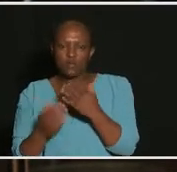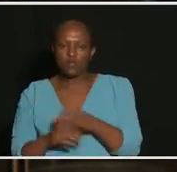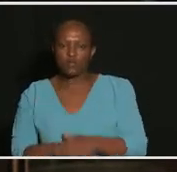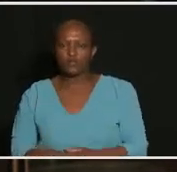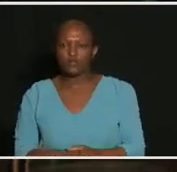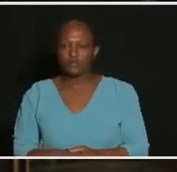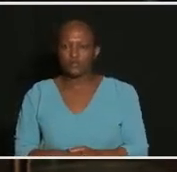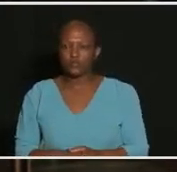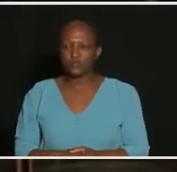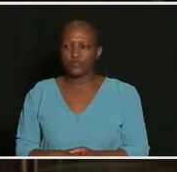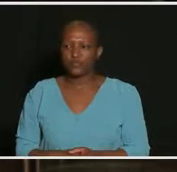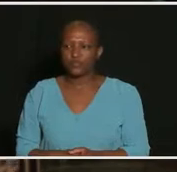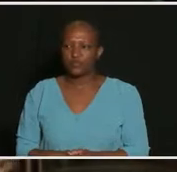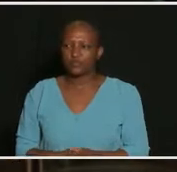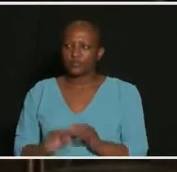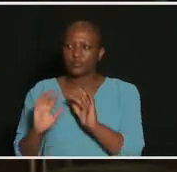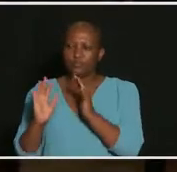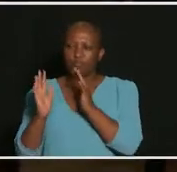thank you